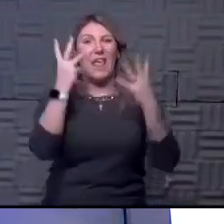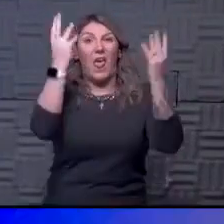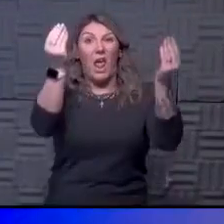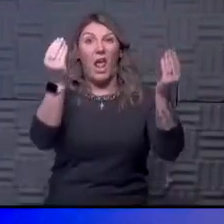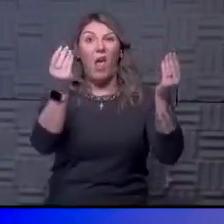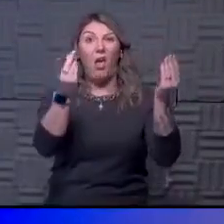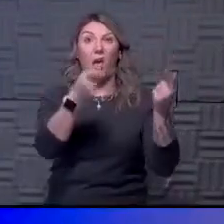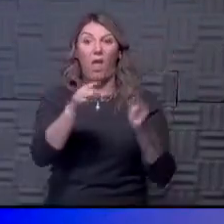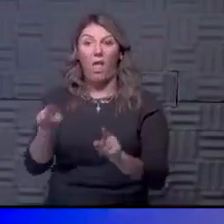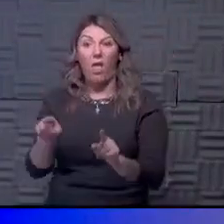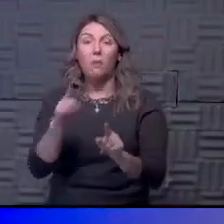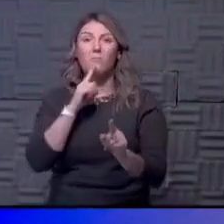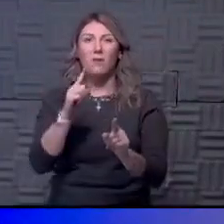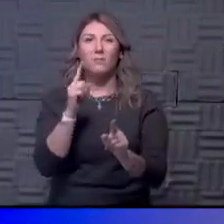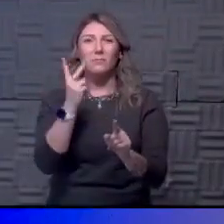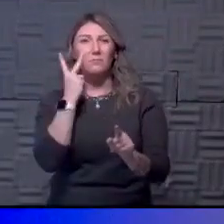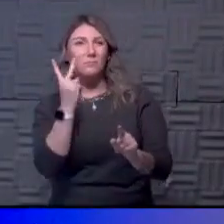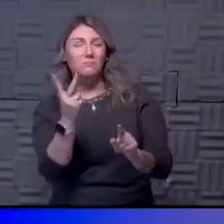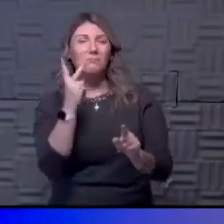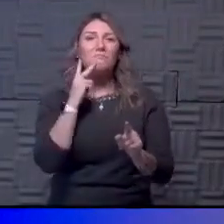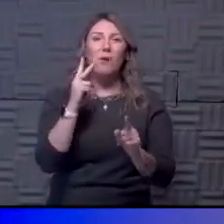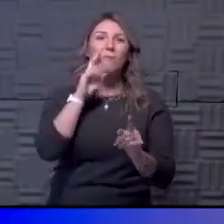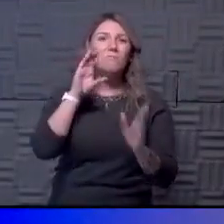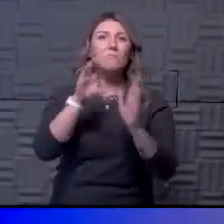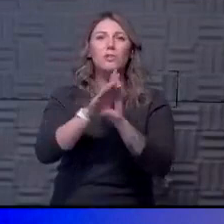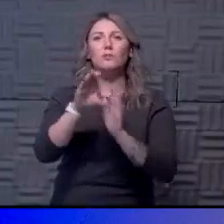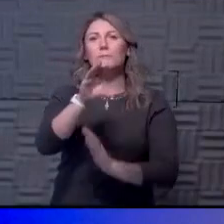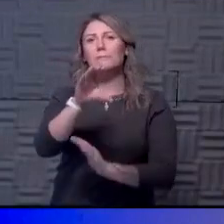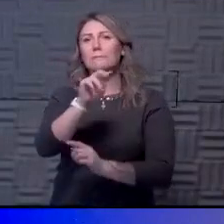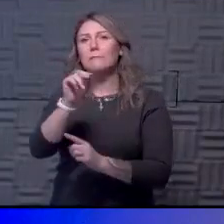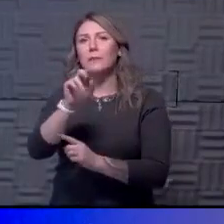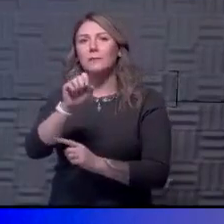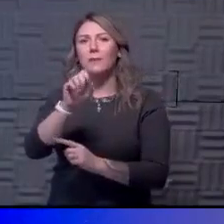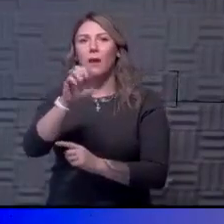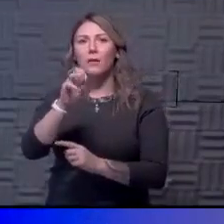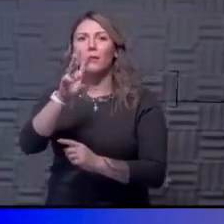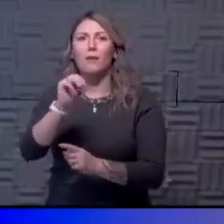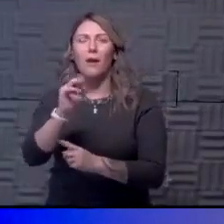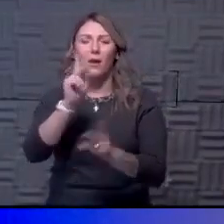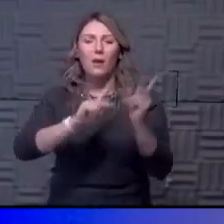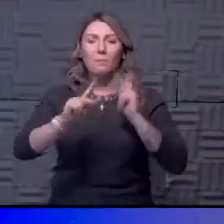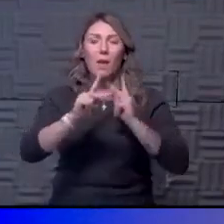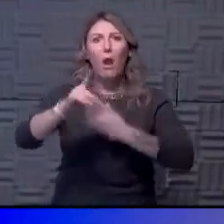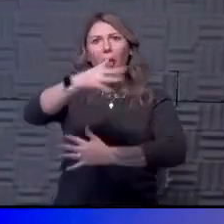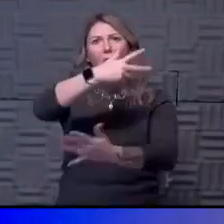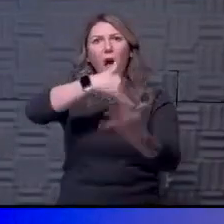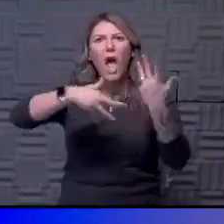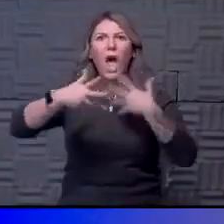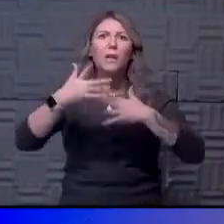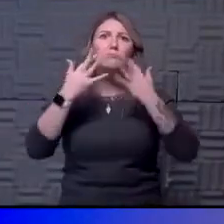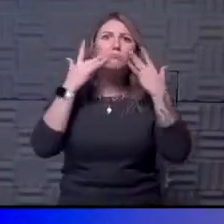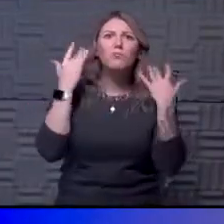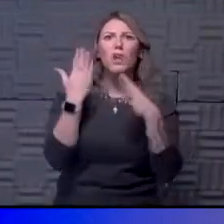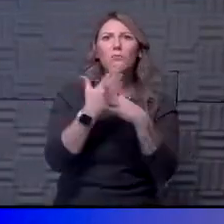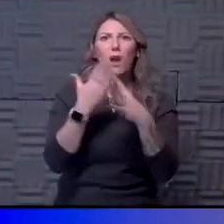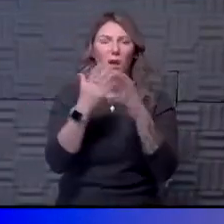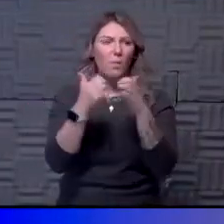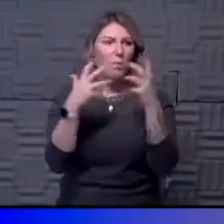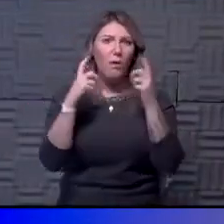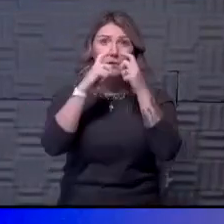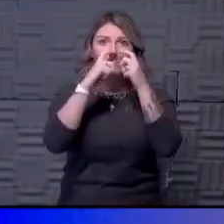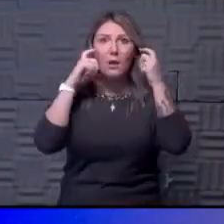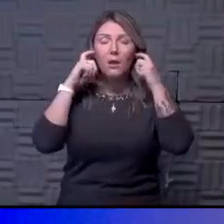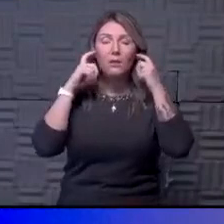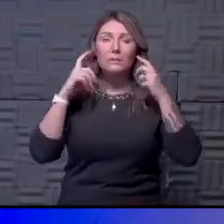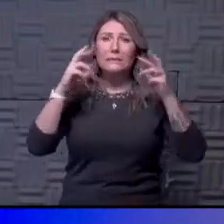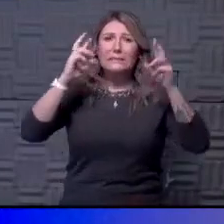about, you know, I saw pictures yesterday on CNN.com about people down on spring break just gathering together without masks. We hope that